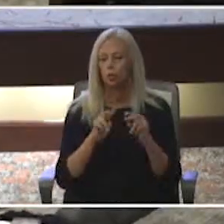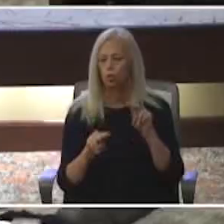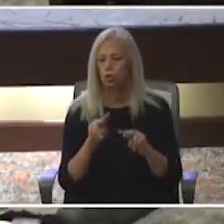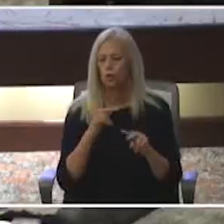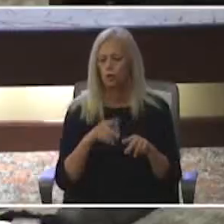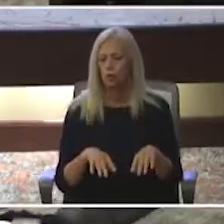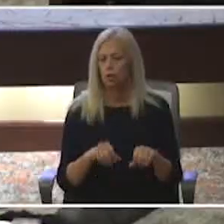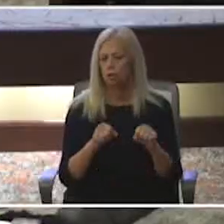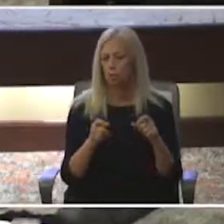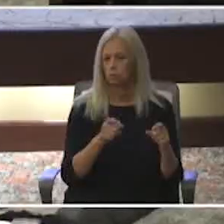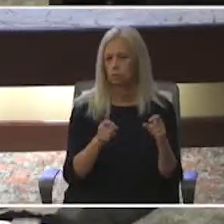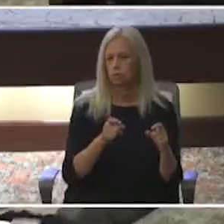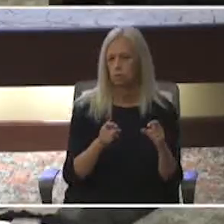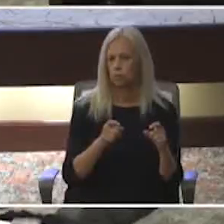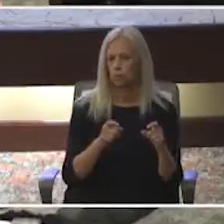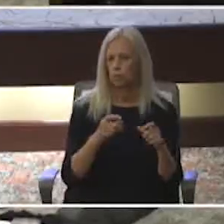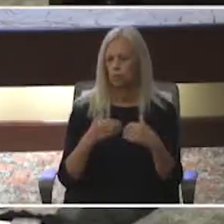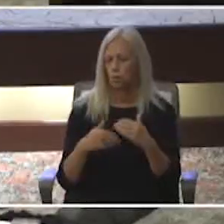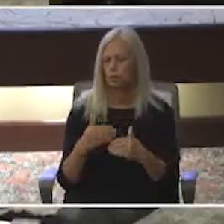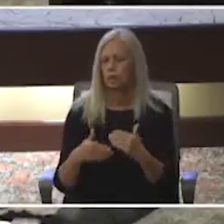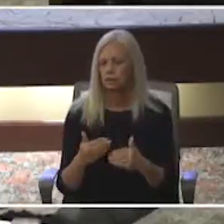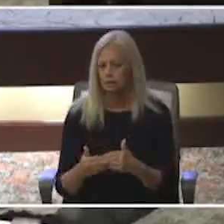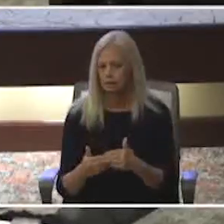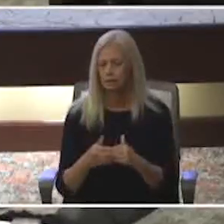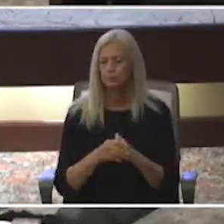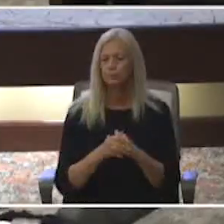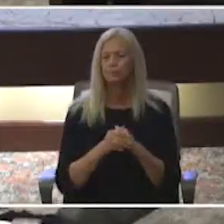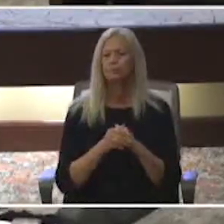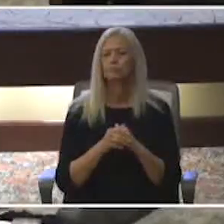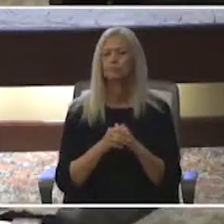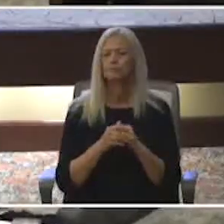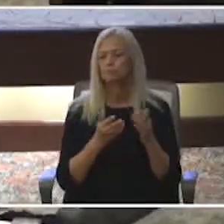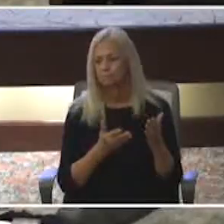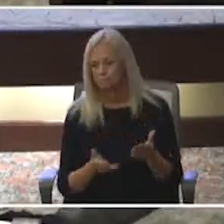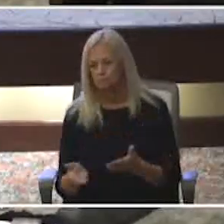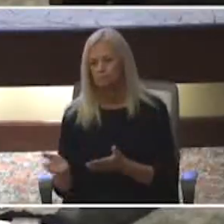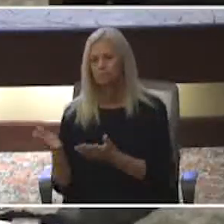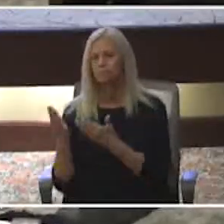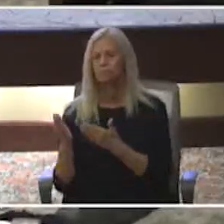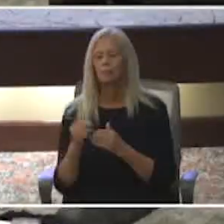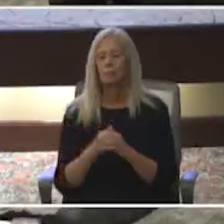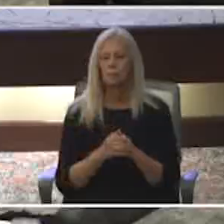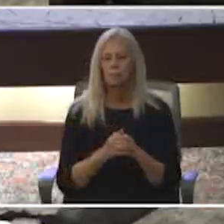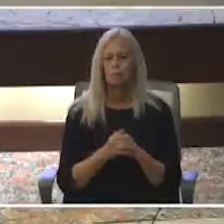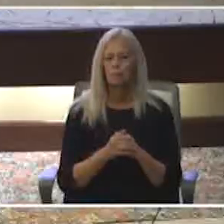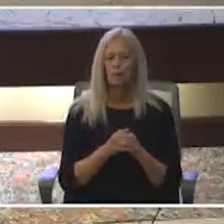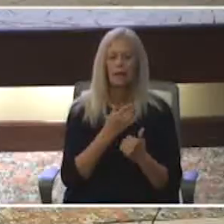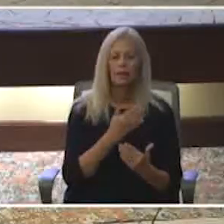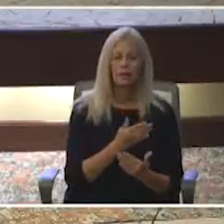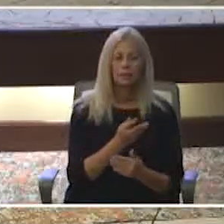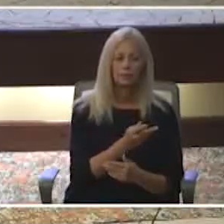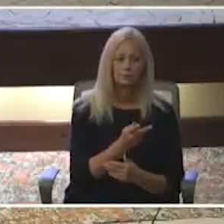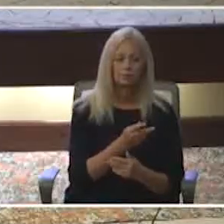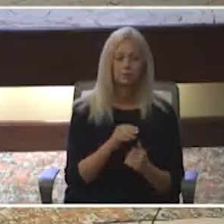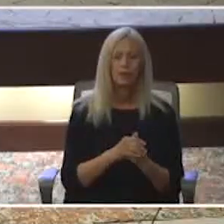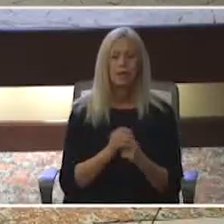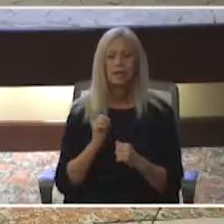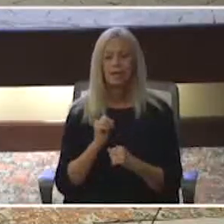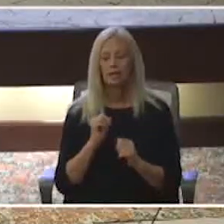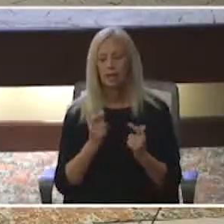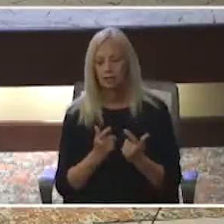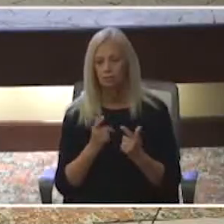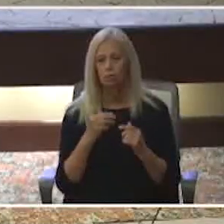in 2026 through Plan Commission. And with that, Matt Goebel. Thanks, Laura. Thanks, Tom. And Mayor and council members, thanks